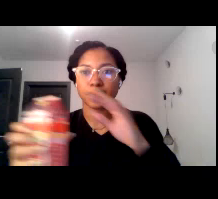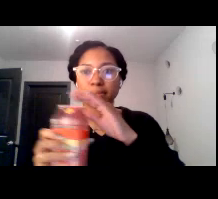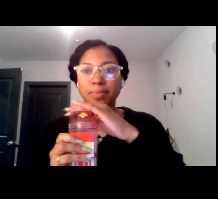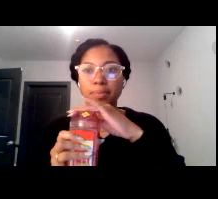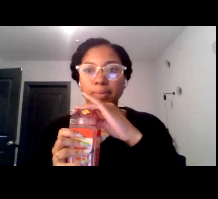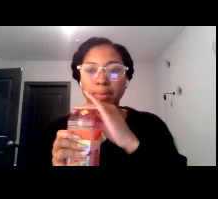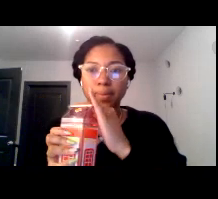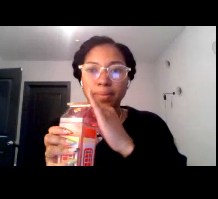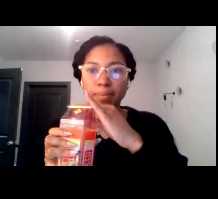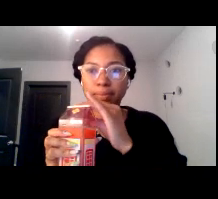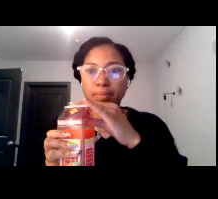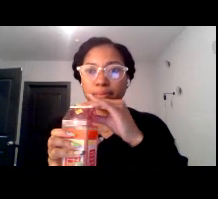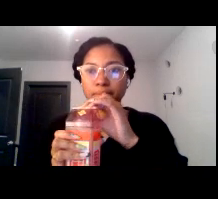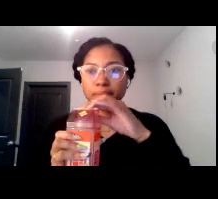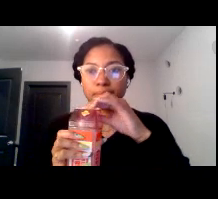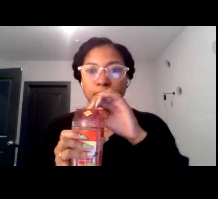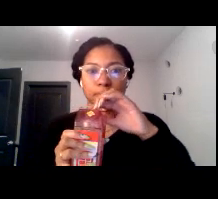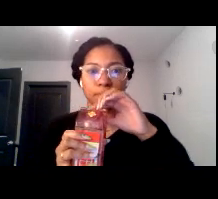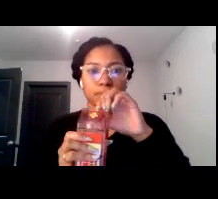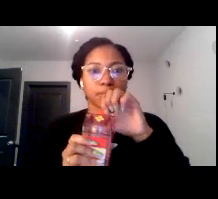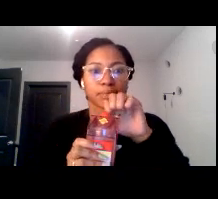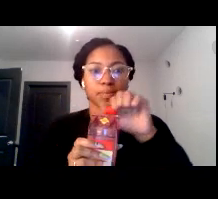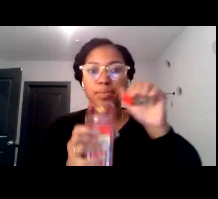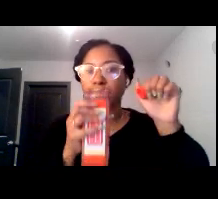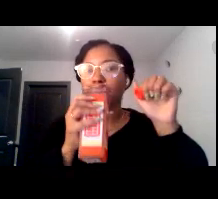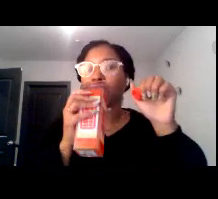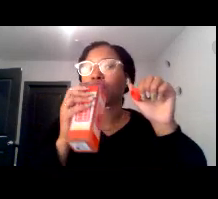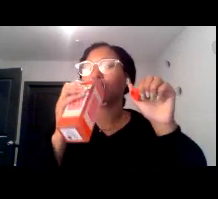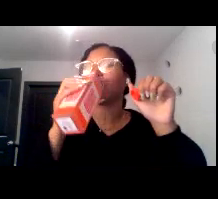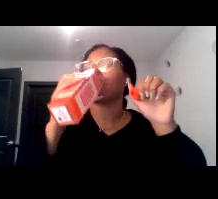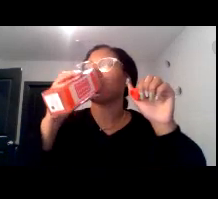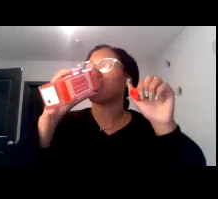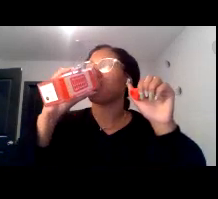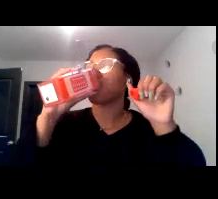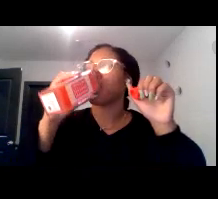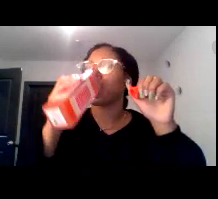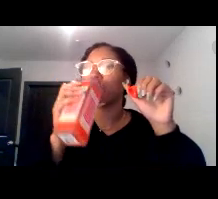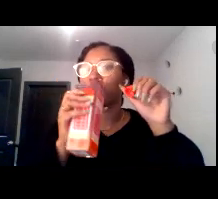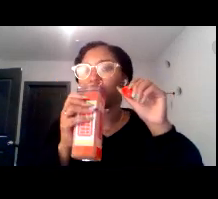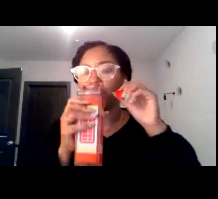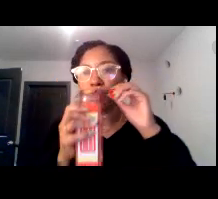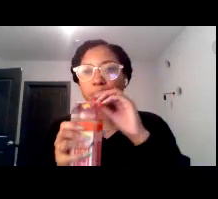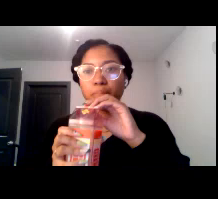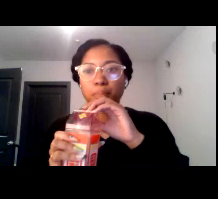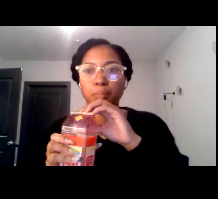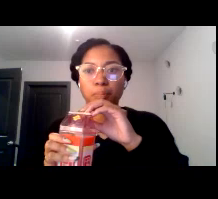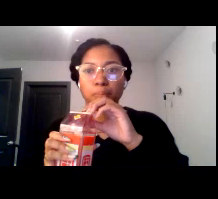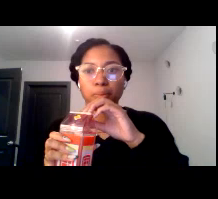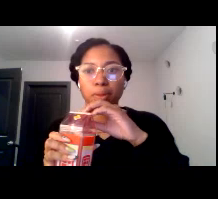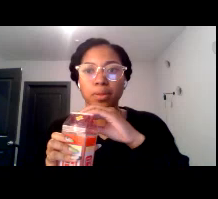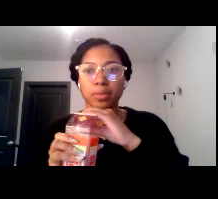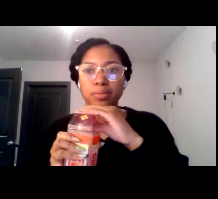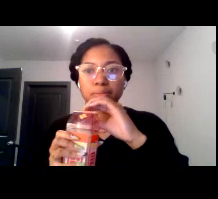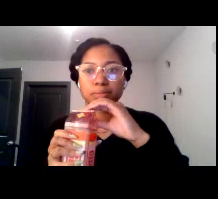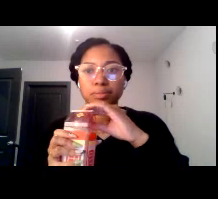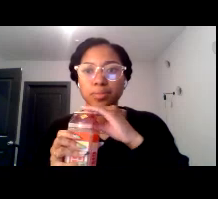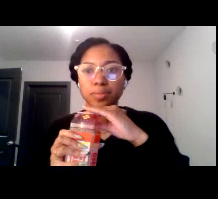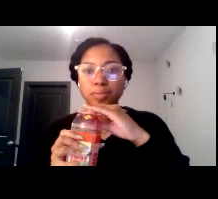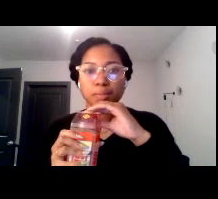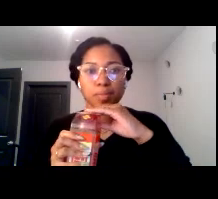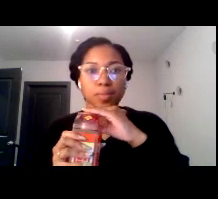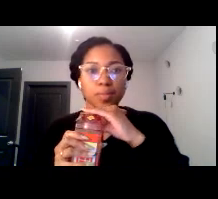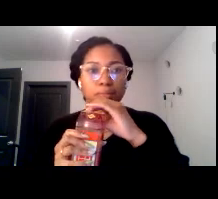who are already managing this grant. So I just wanted to see if, you know, if you can